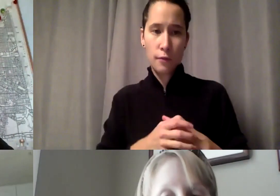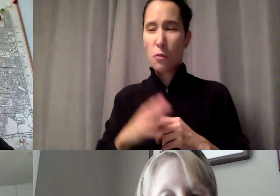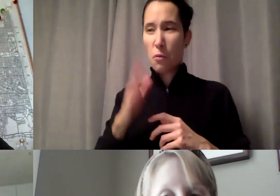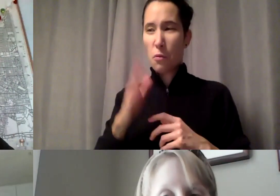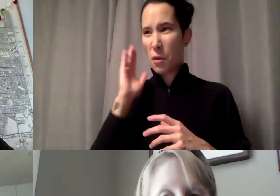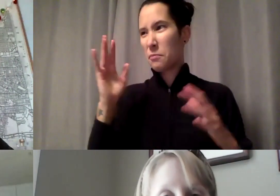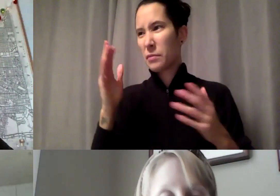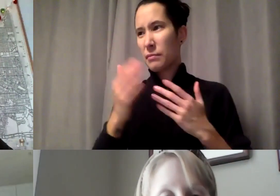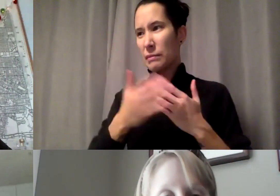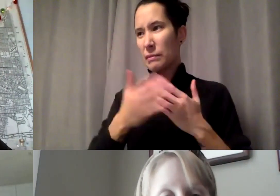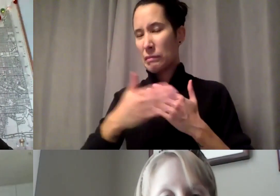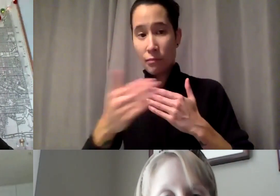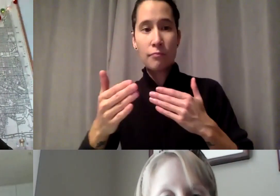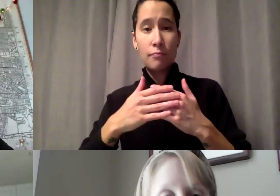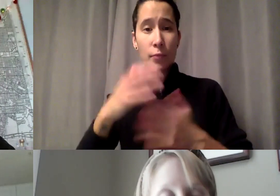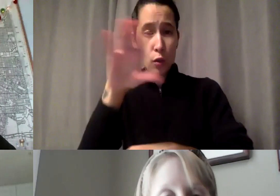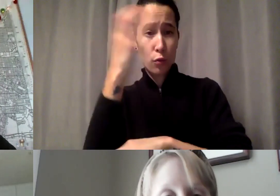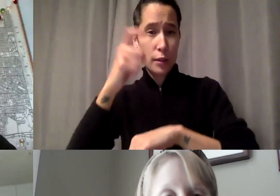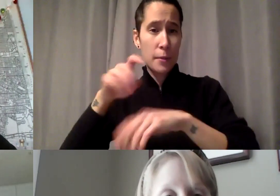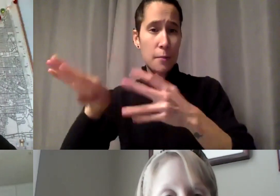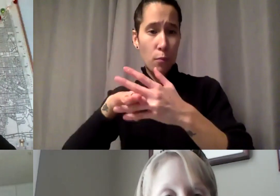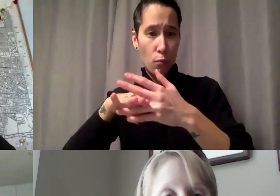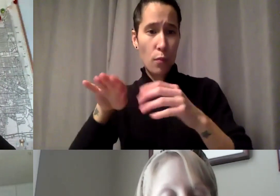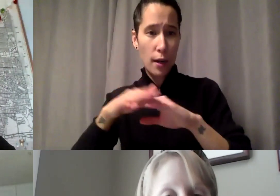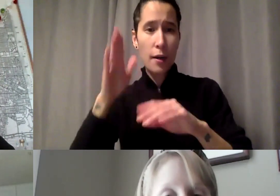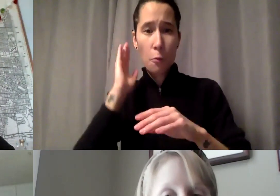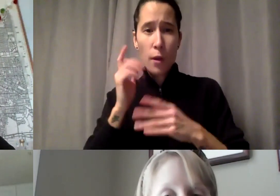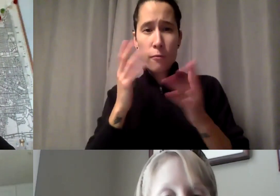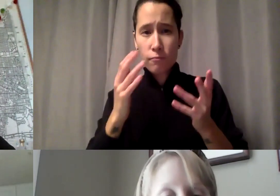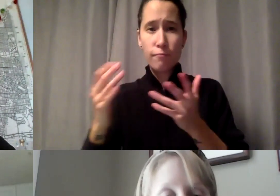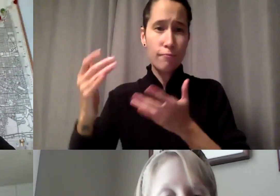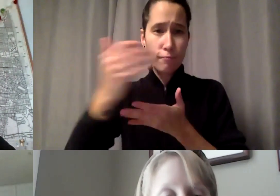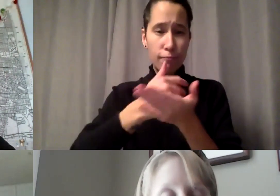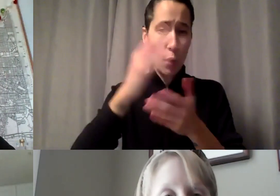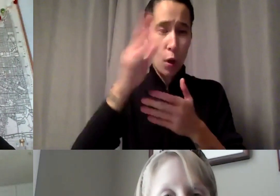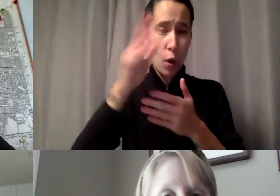in over Christmas, so that we're ready to go if those are